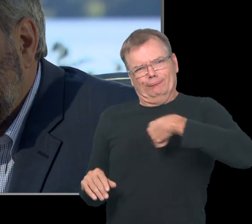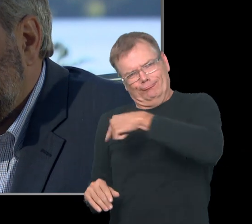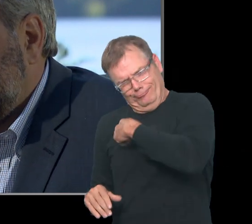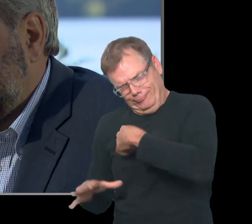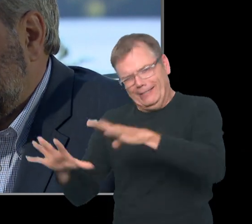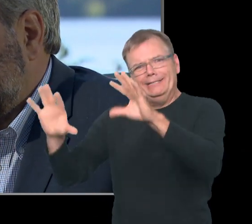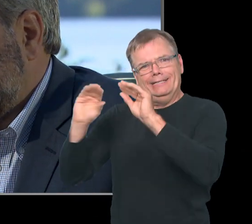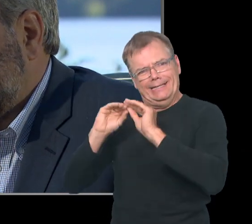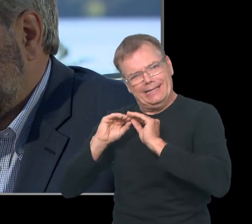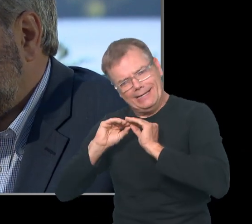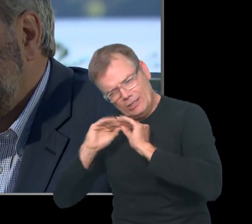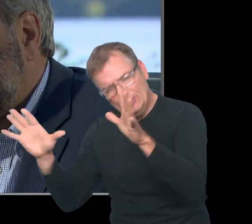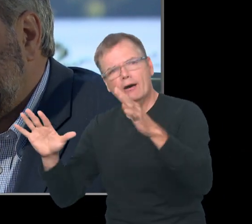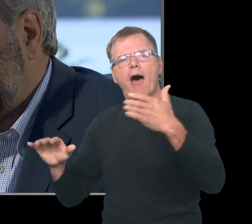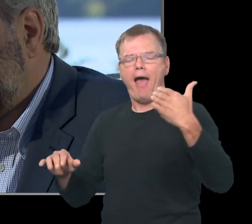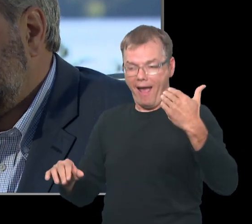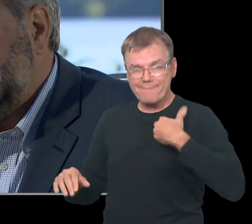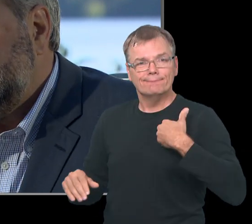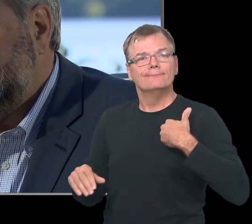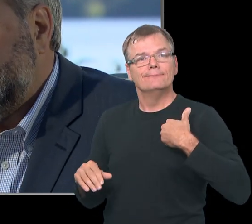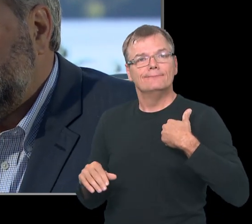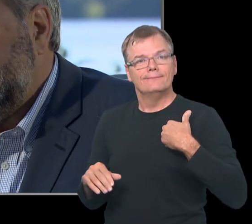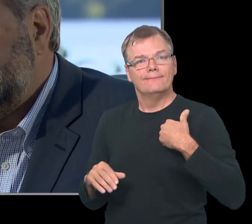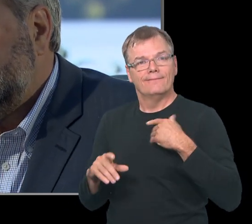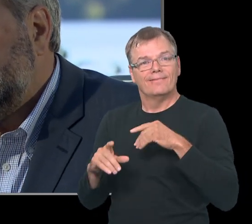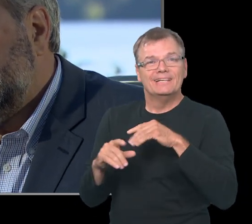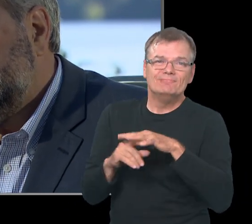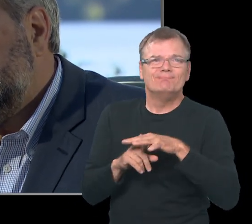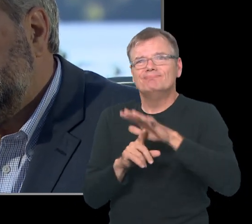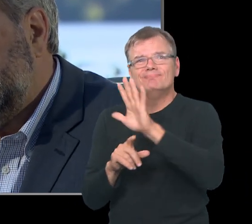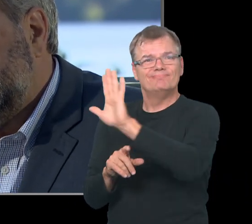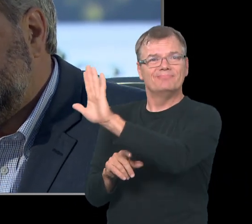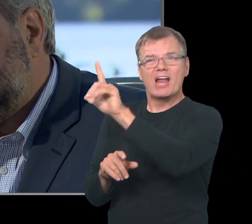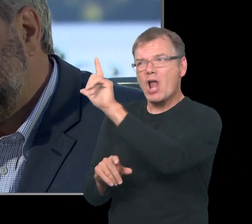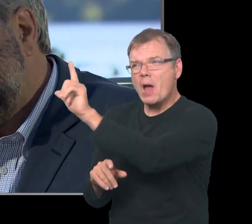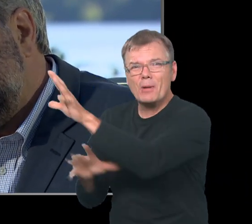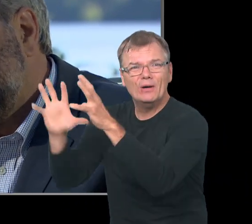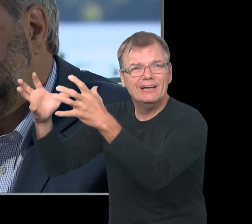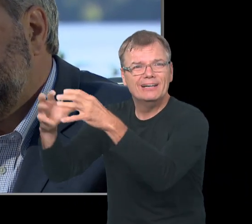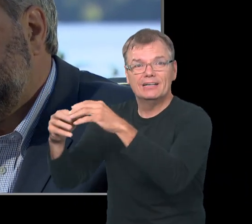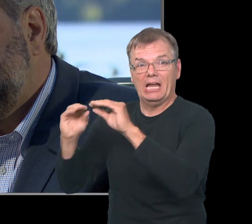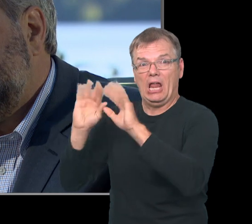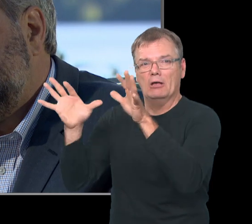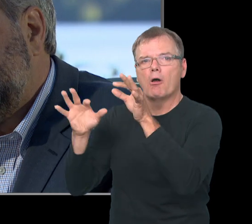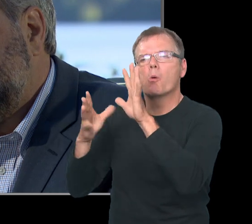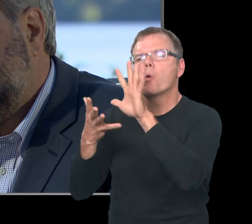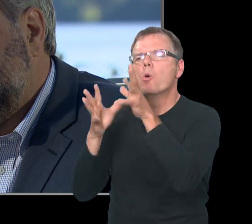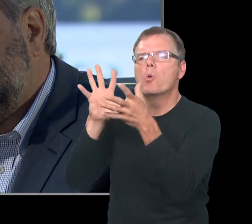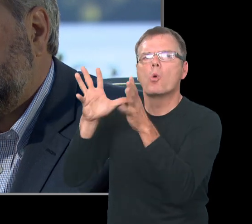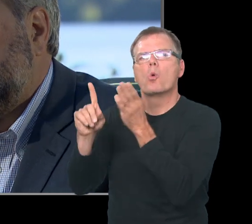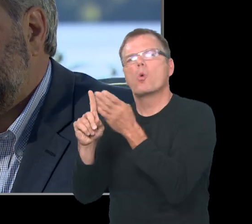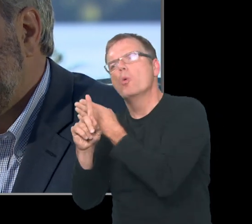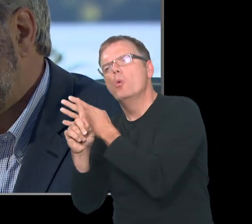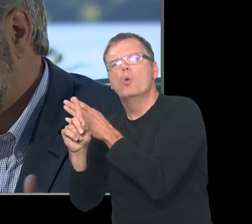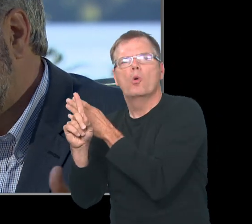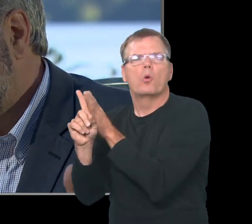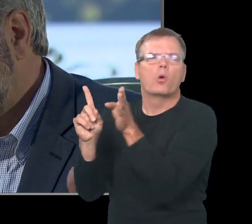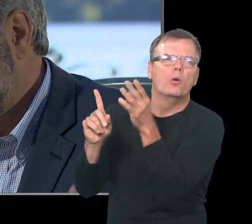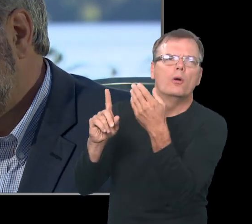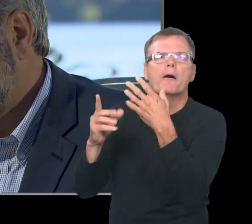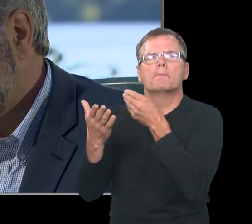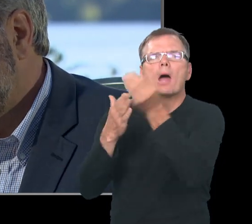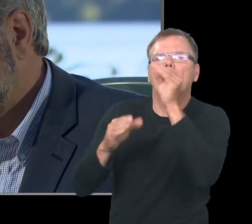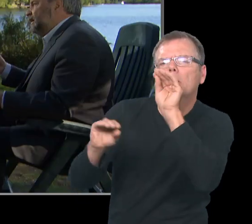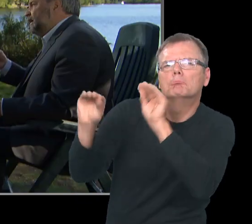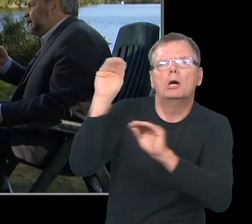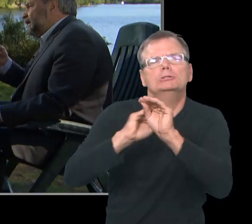consistency. You know, Mr. Trudeau, in the space of 8 weeks, has gone from saying that he's going to balance the budget every year to saying that he's going to run